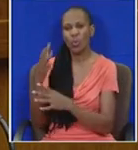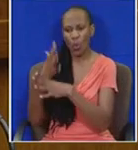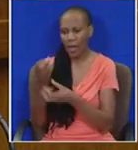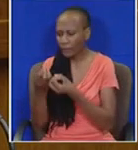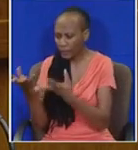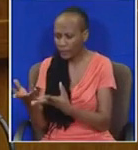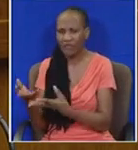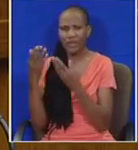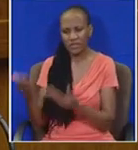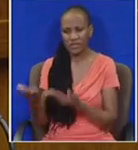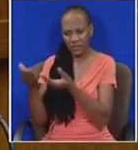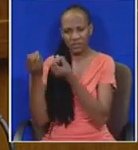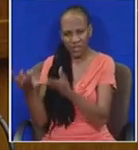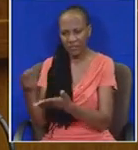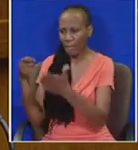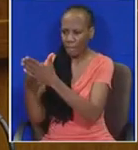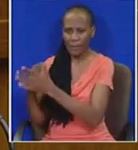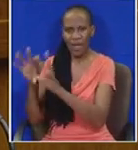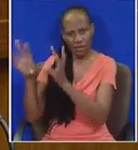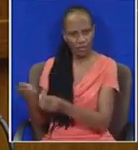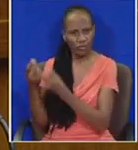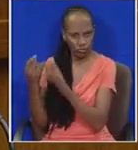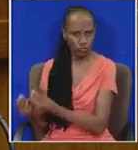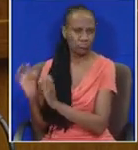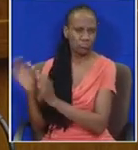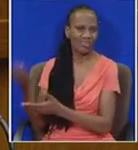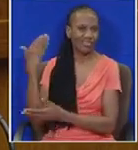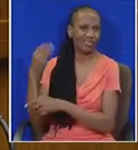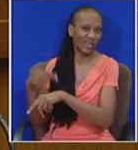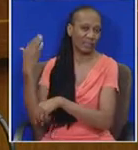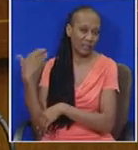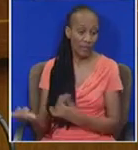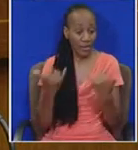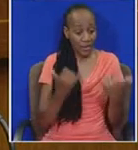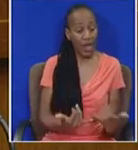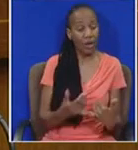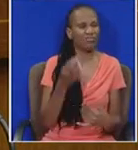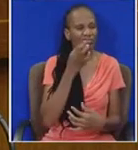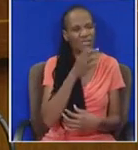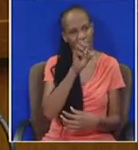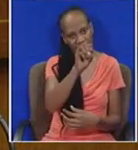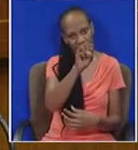procurement. At all material times, Mr. President, when we talk about SOEs,